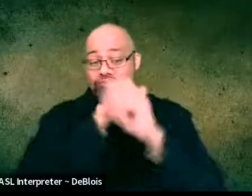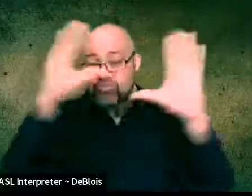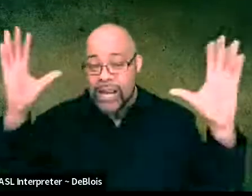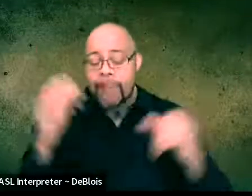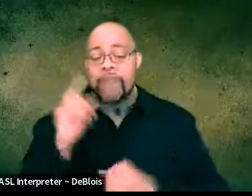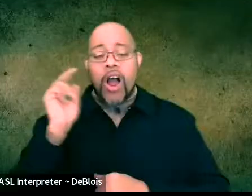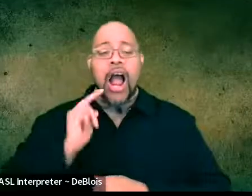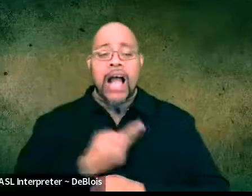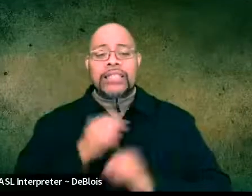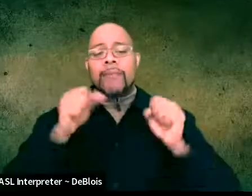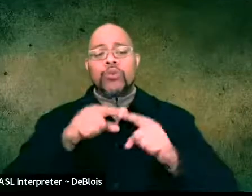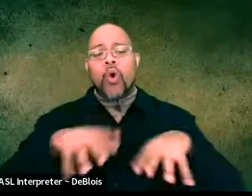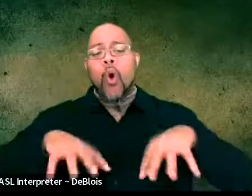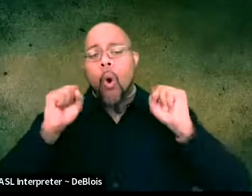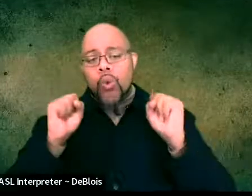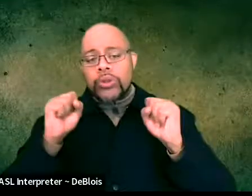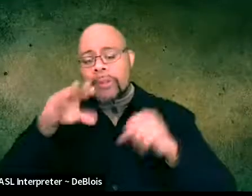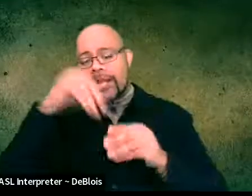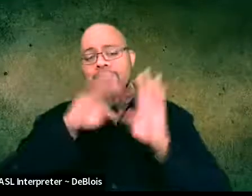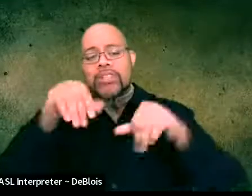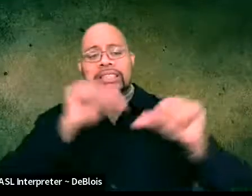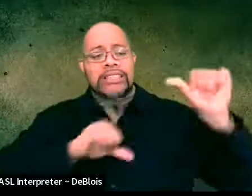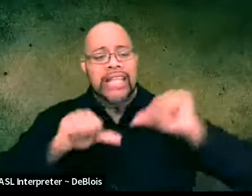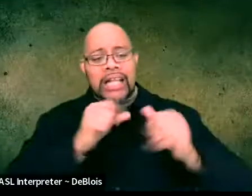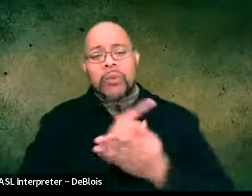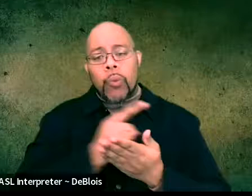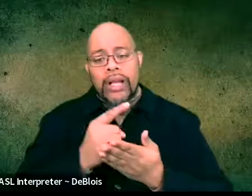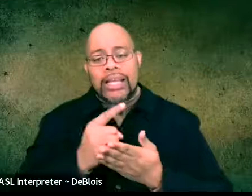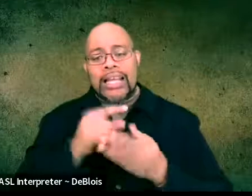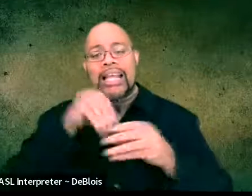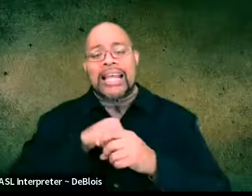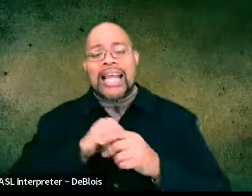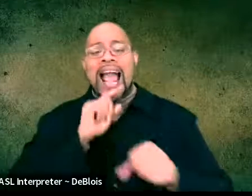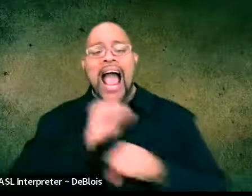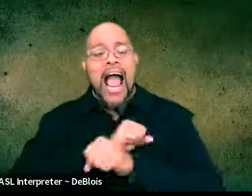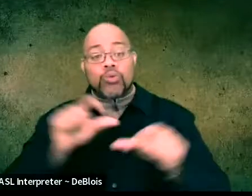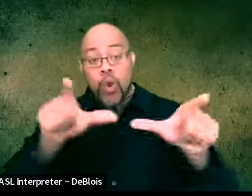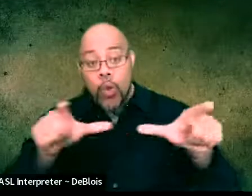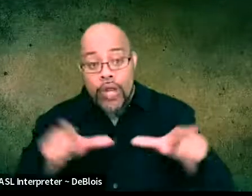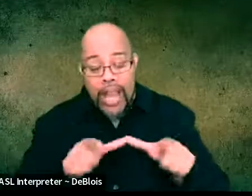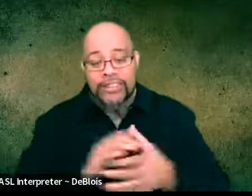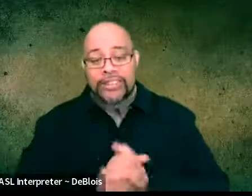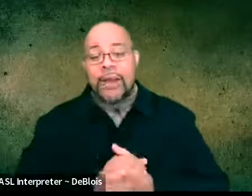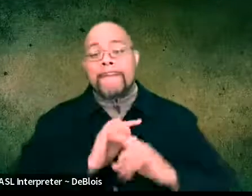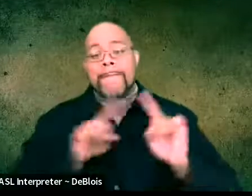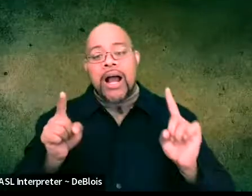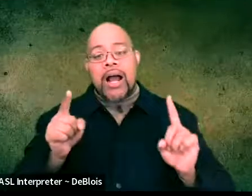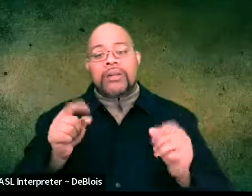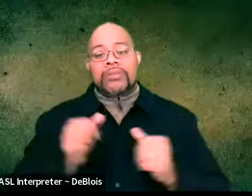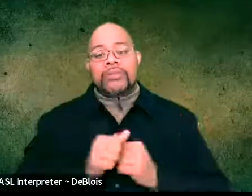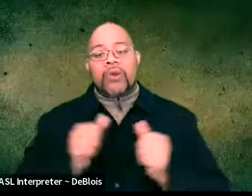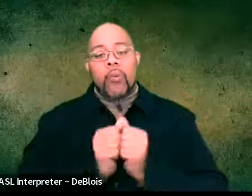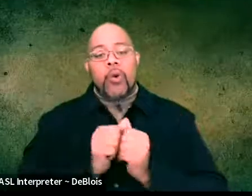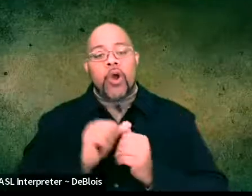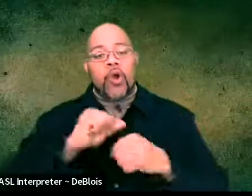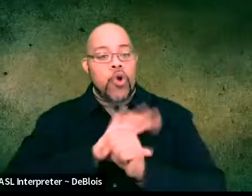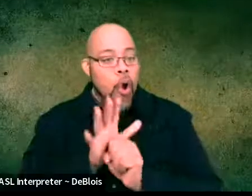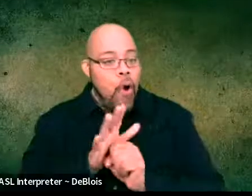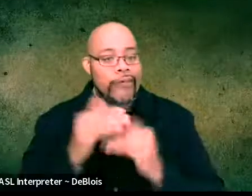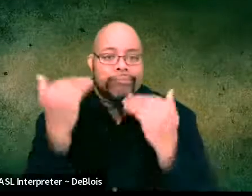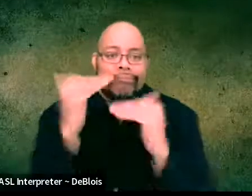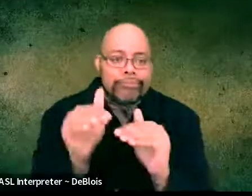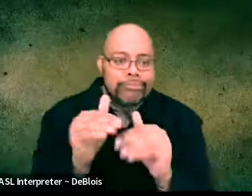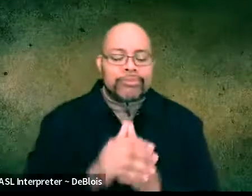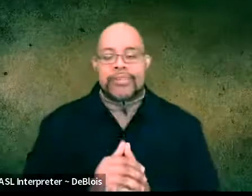for us to be able to host a Black and Marine Science Week in an actual location. But with COVID